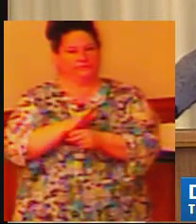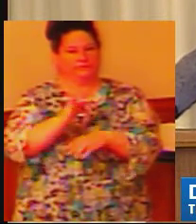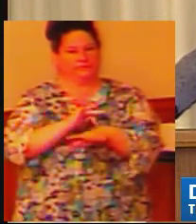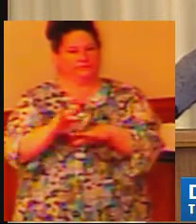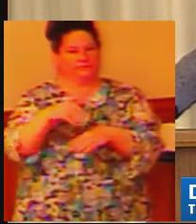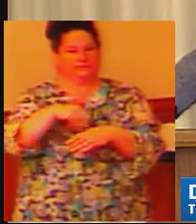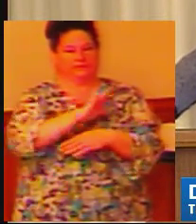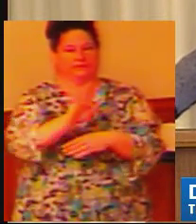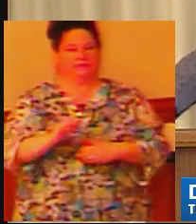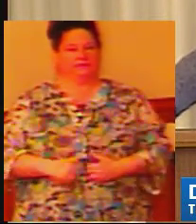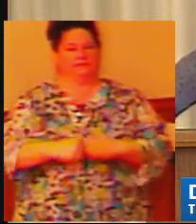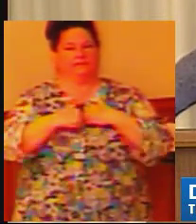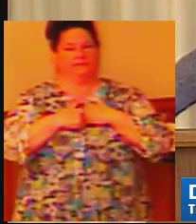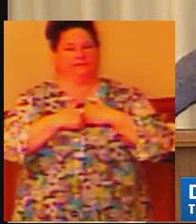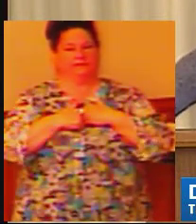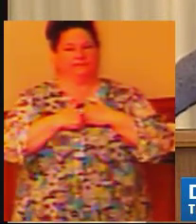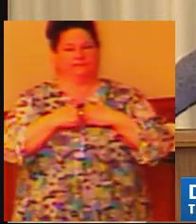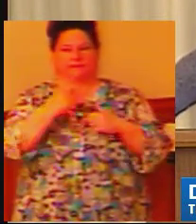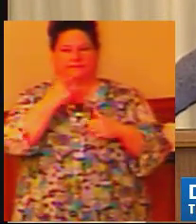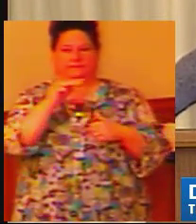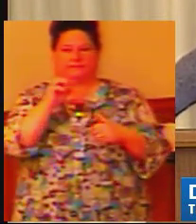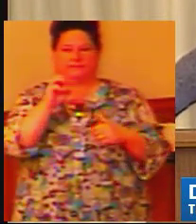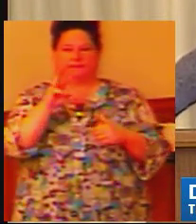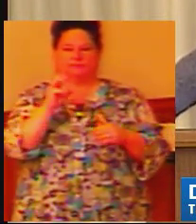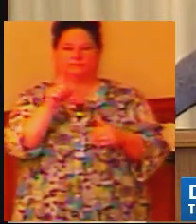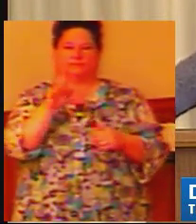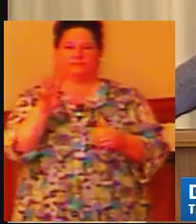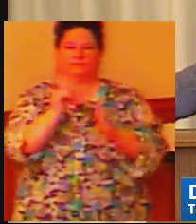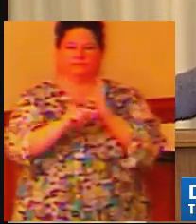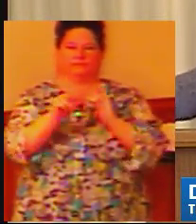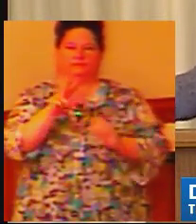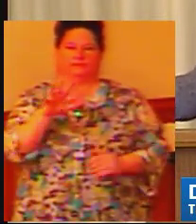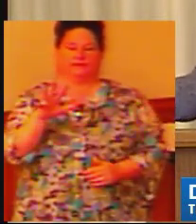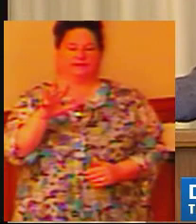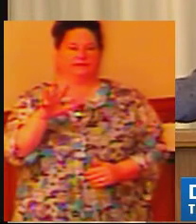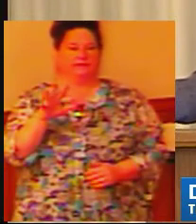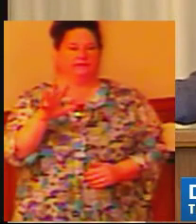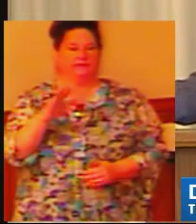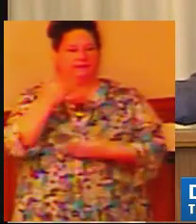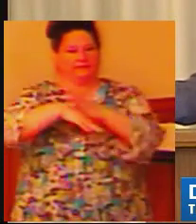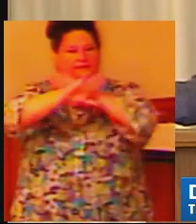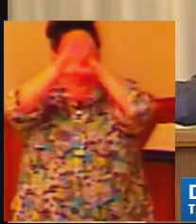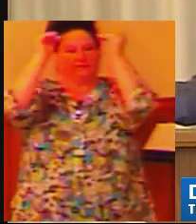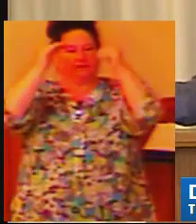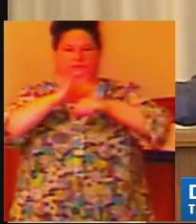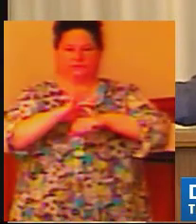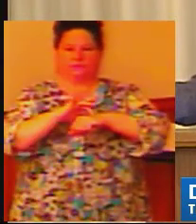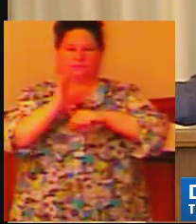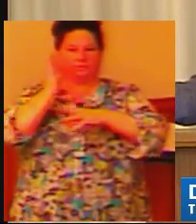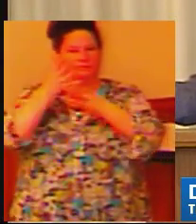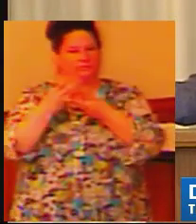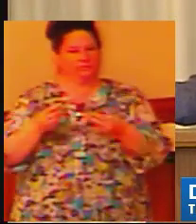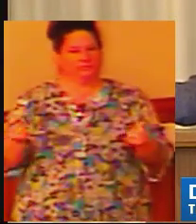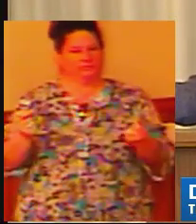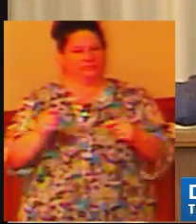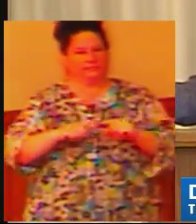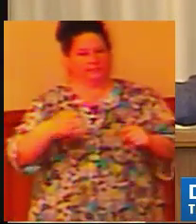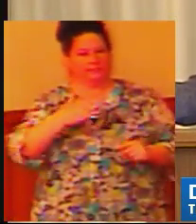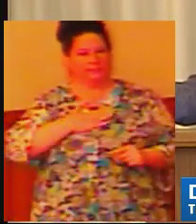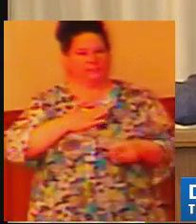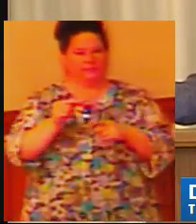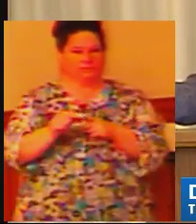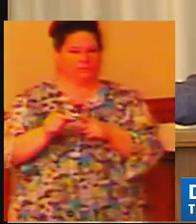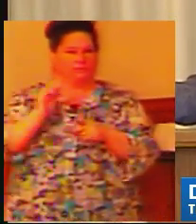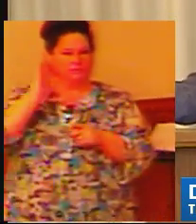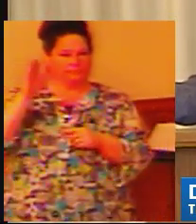life. It says in Matthew 24:35, heaven and earth shall pass away, but my